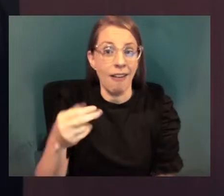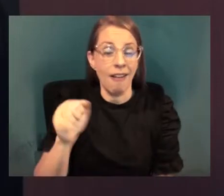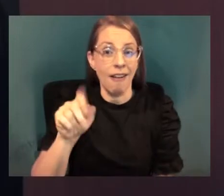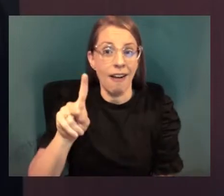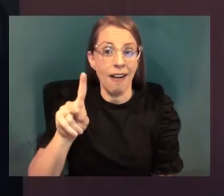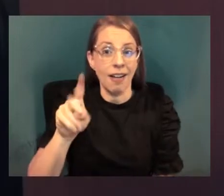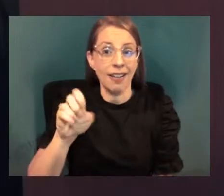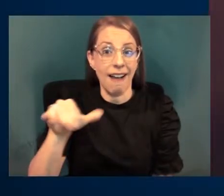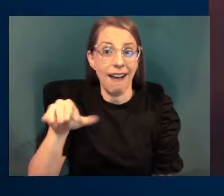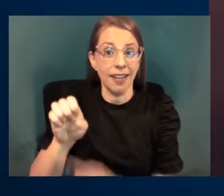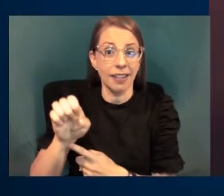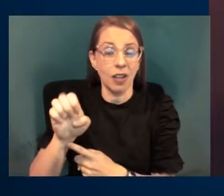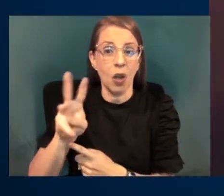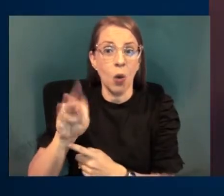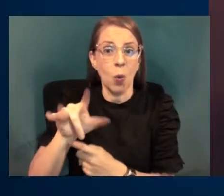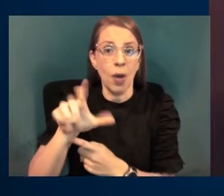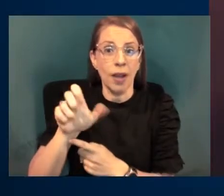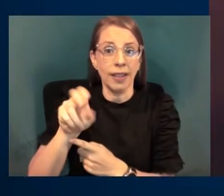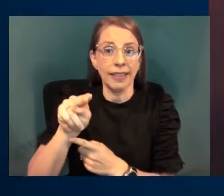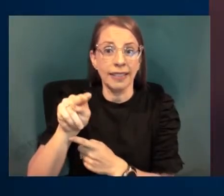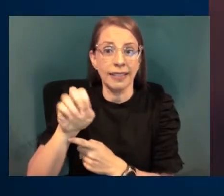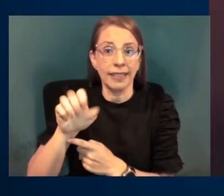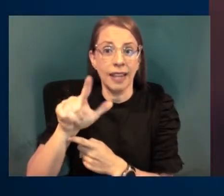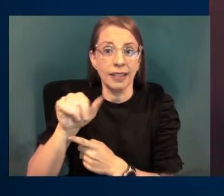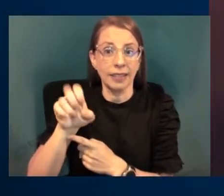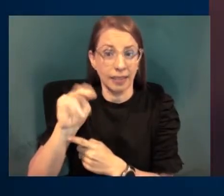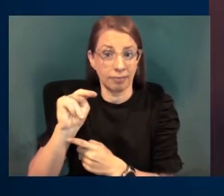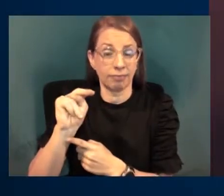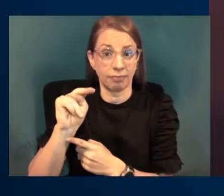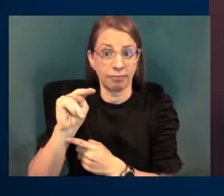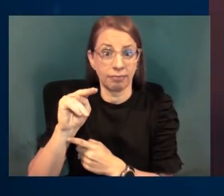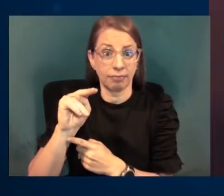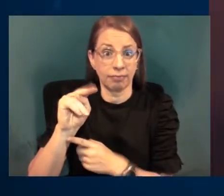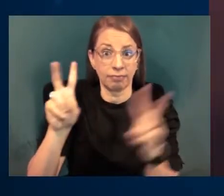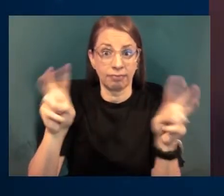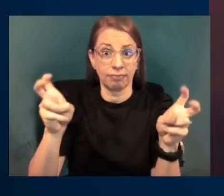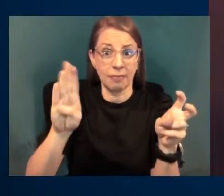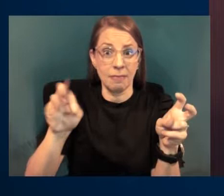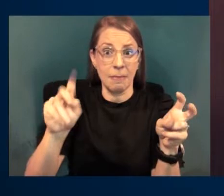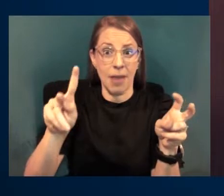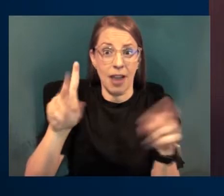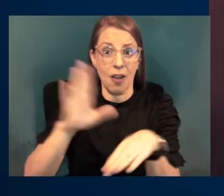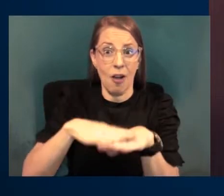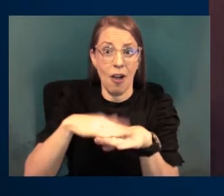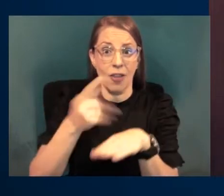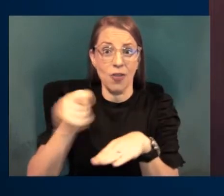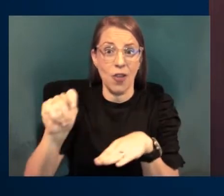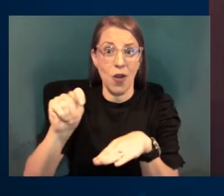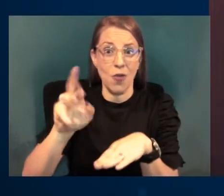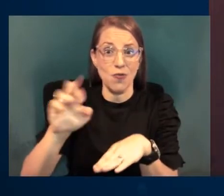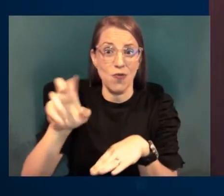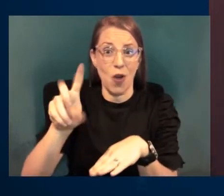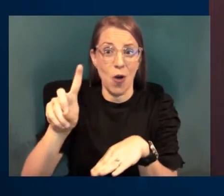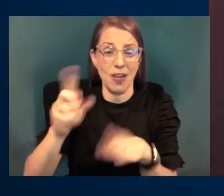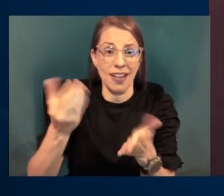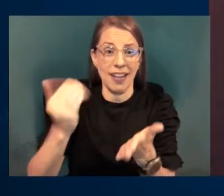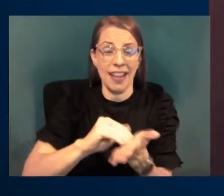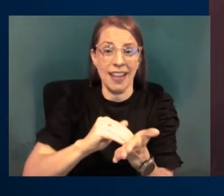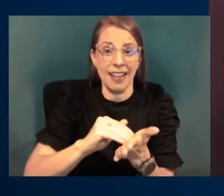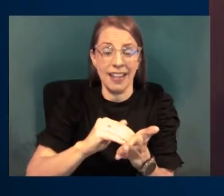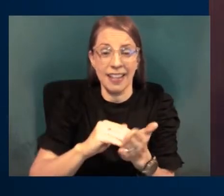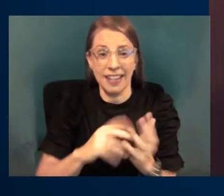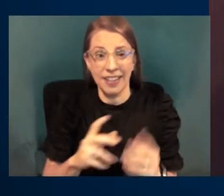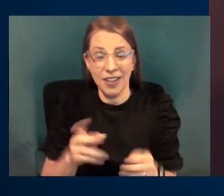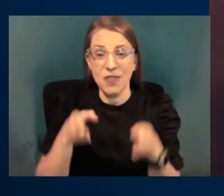Willie Nelson song on that. Do you know that song? Oh no, he's going to sing. On the road again, I can't wait to get on the